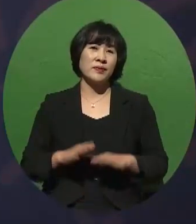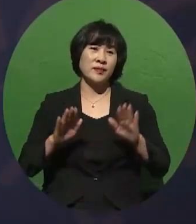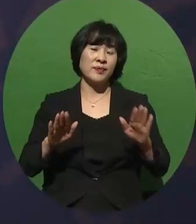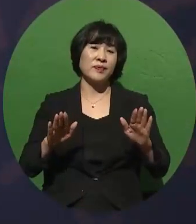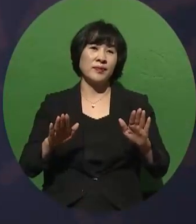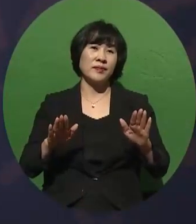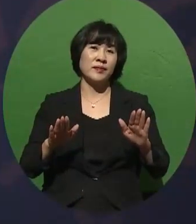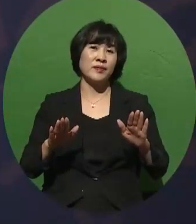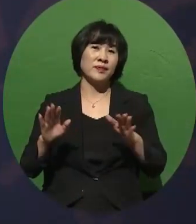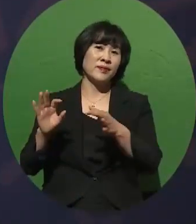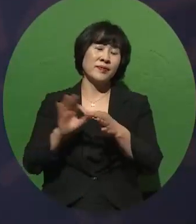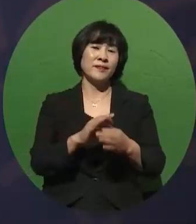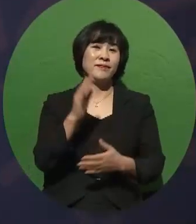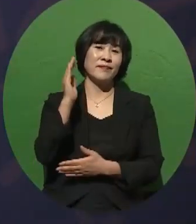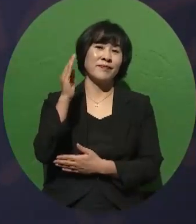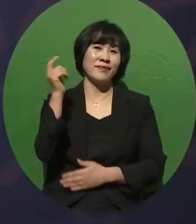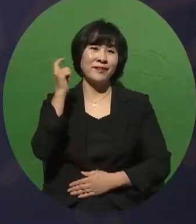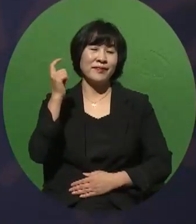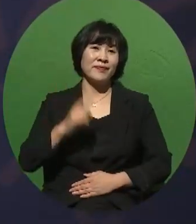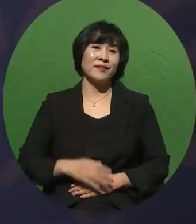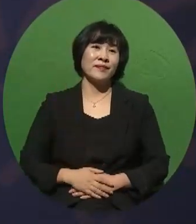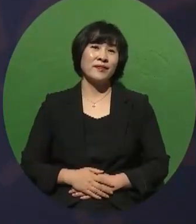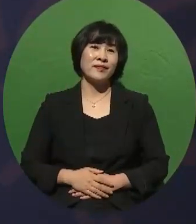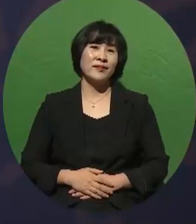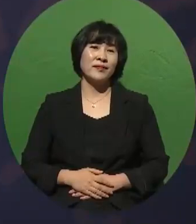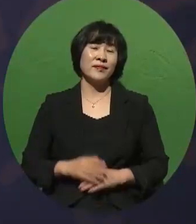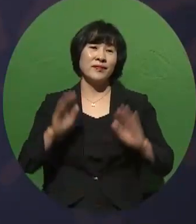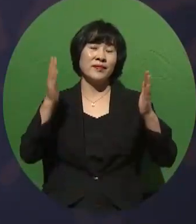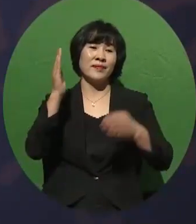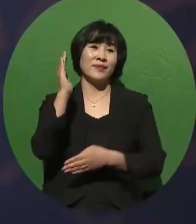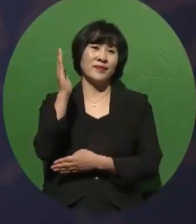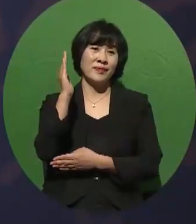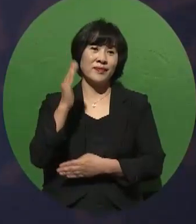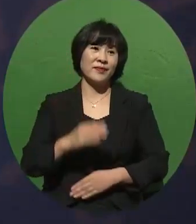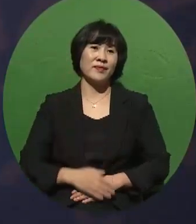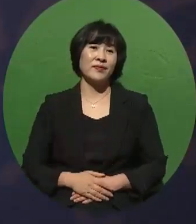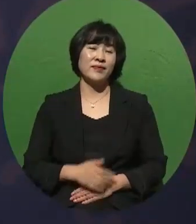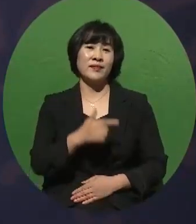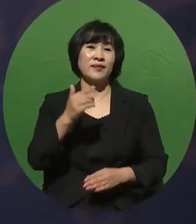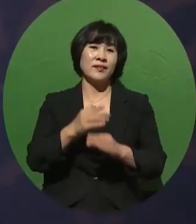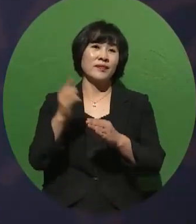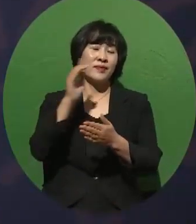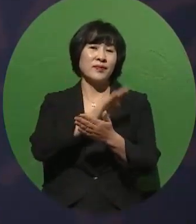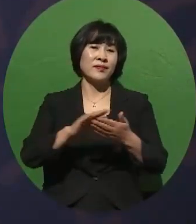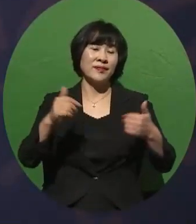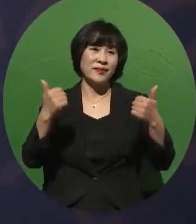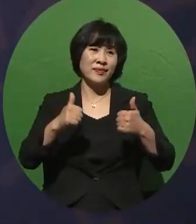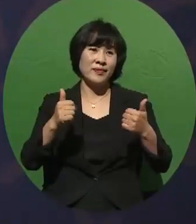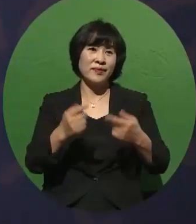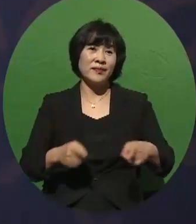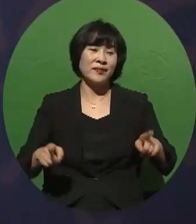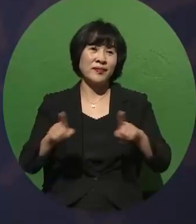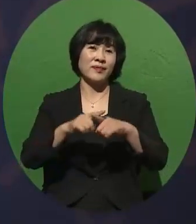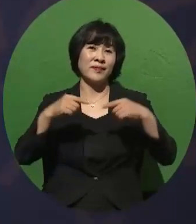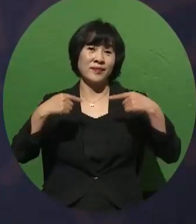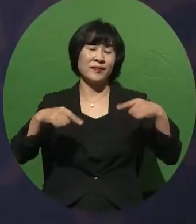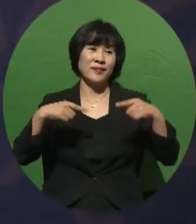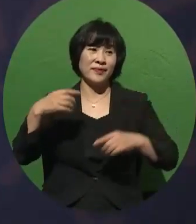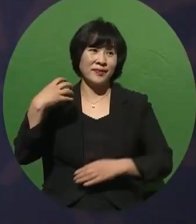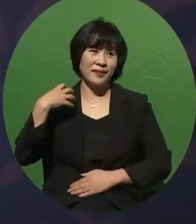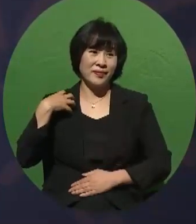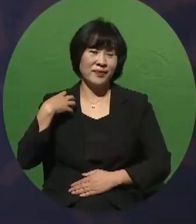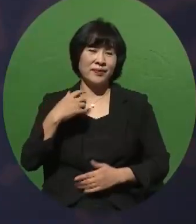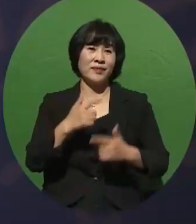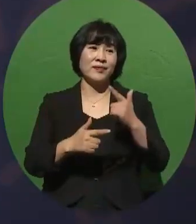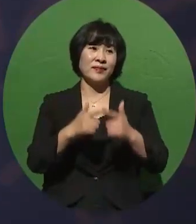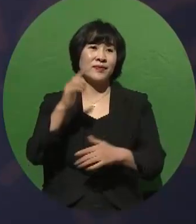And next, we would like to invite Mr. Park Hong-ryul from